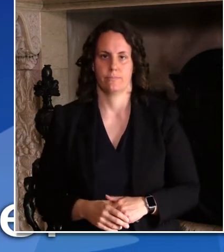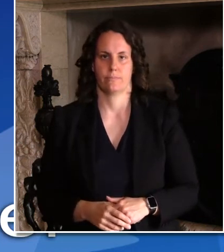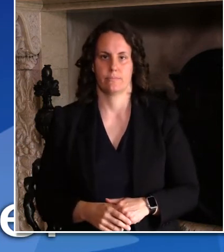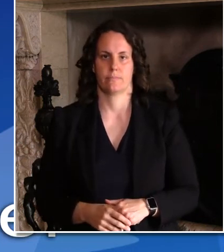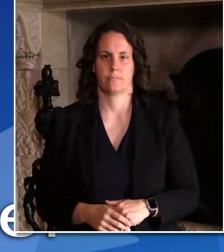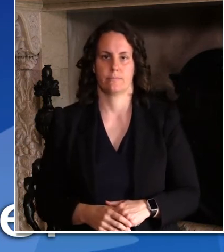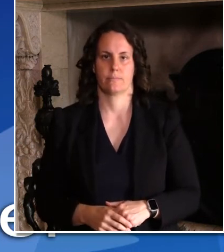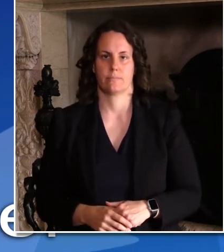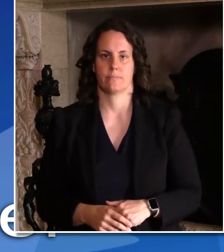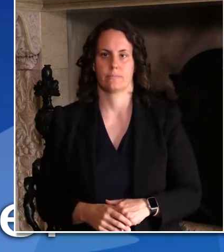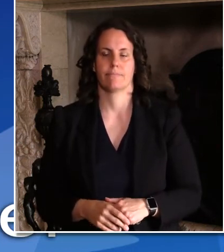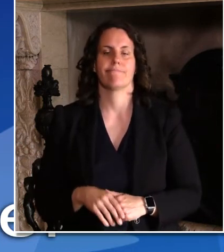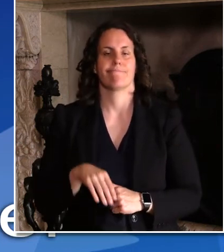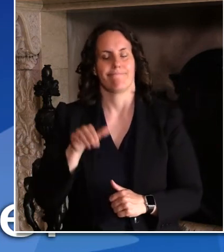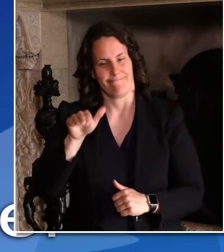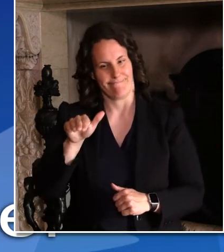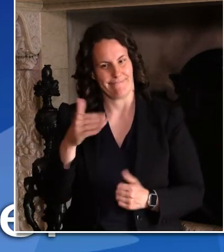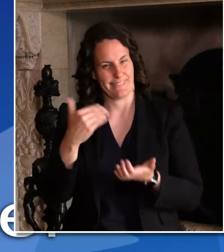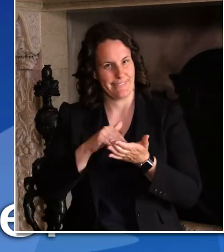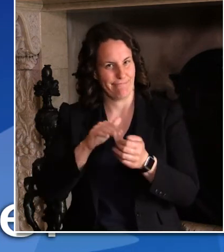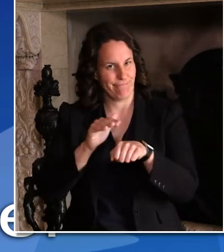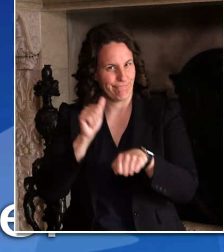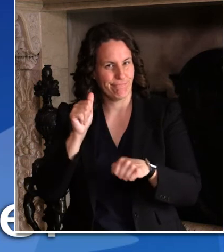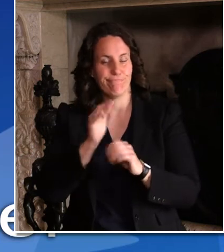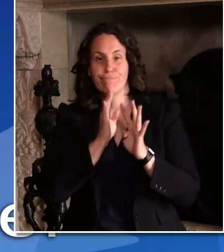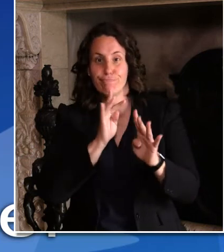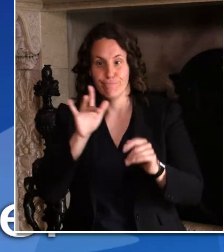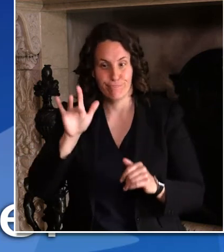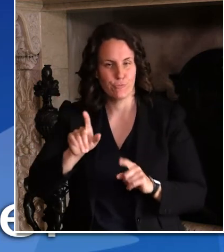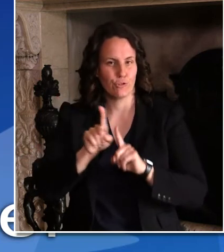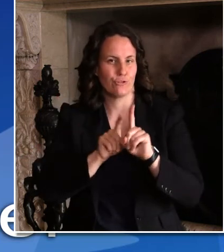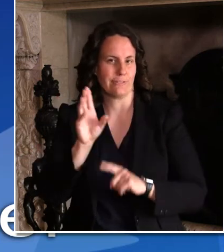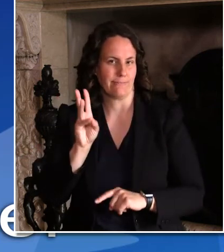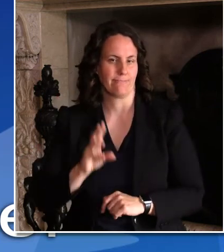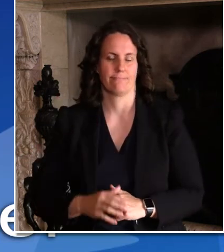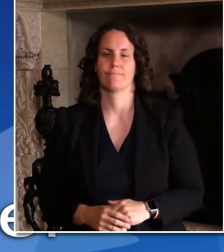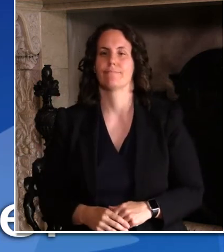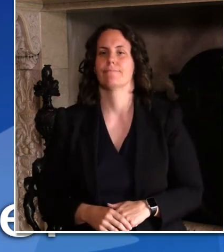And a reminder, star 6 to unmute your phones. Tim Stum from Wisconsin Health News.